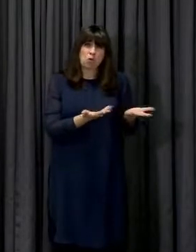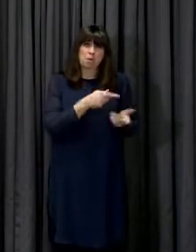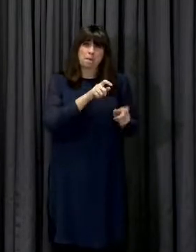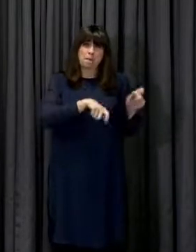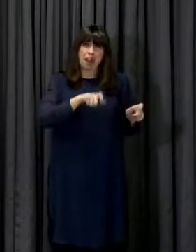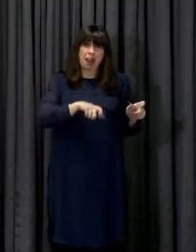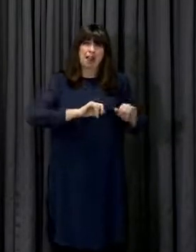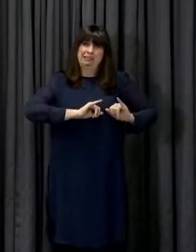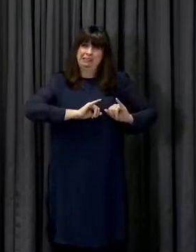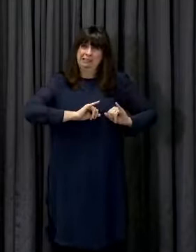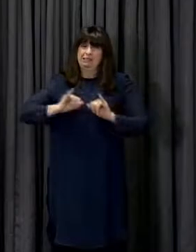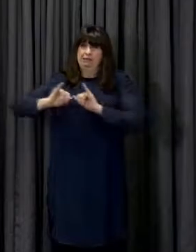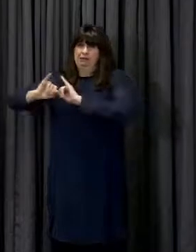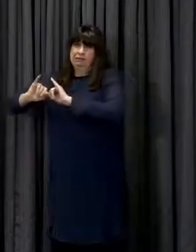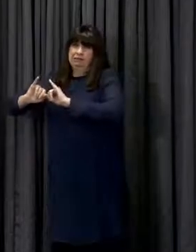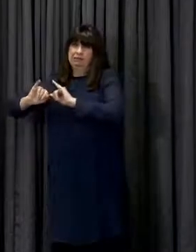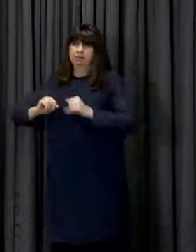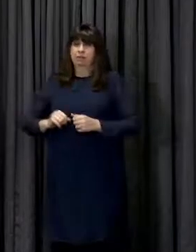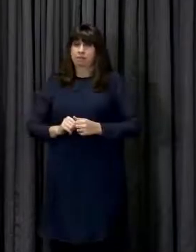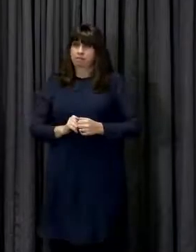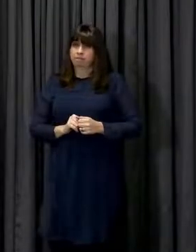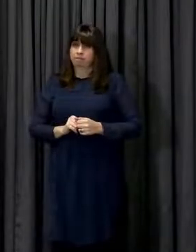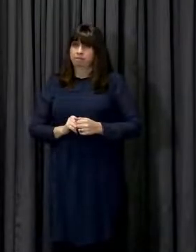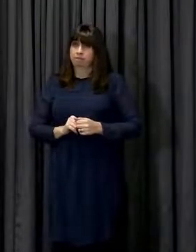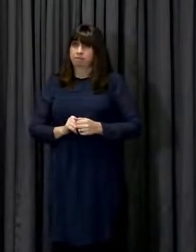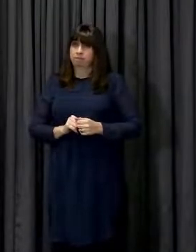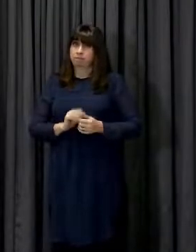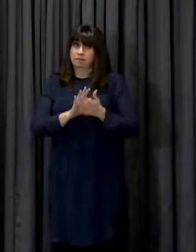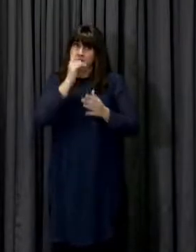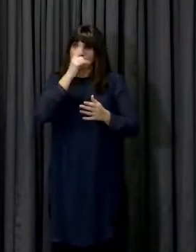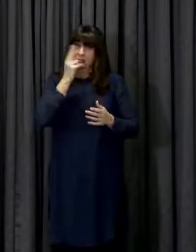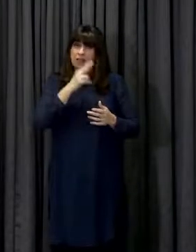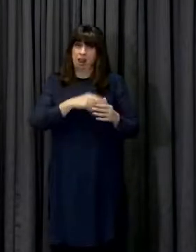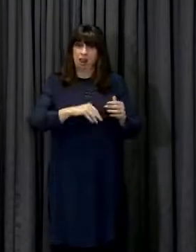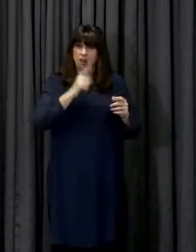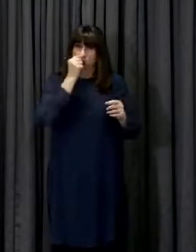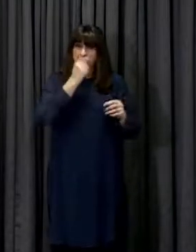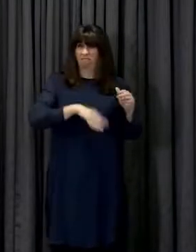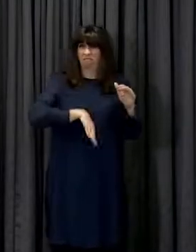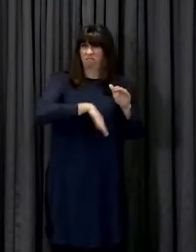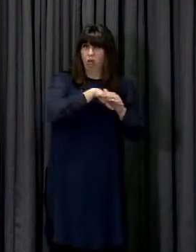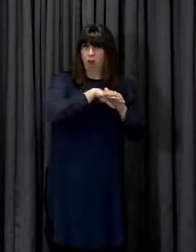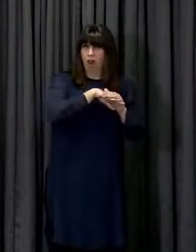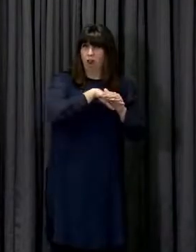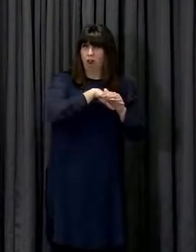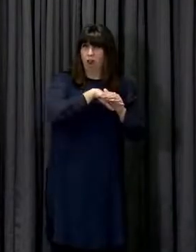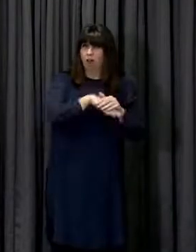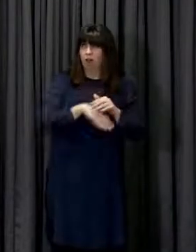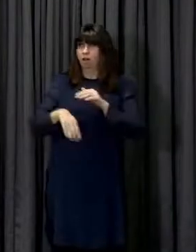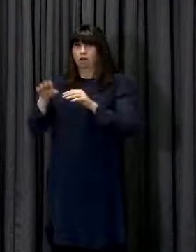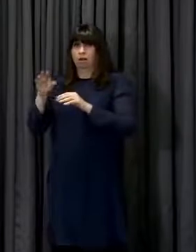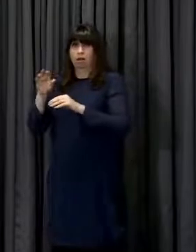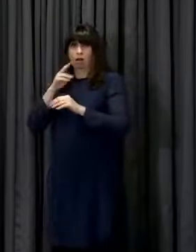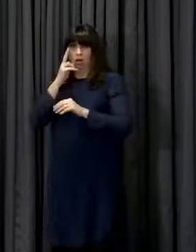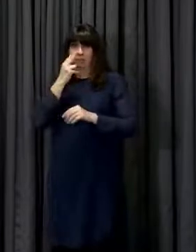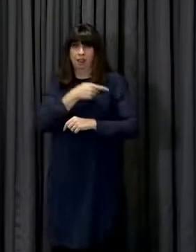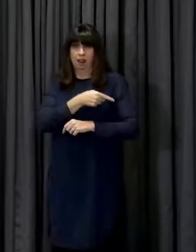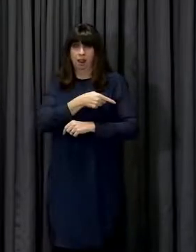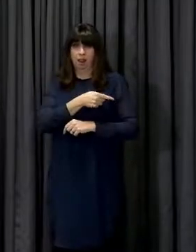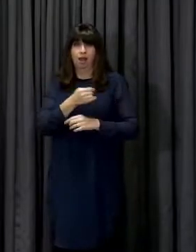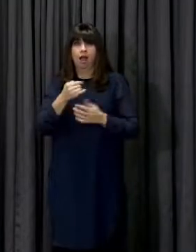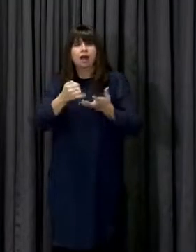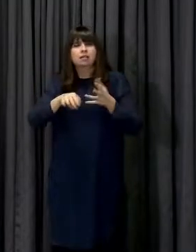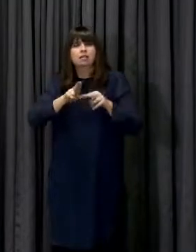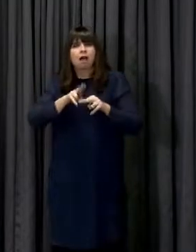Service. And I should point out, that doesn't just mean that beds will be full, that strain is felt in really human terms by our staff.